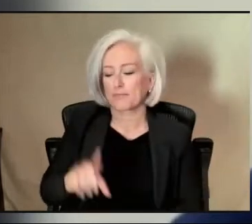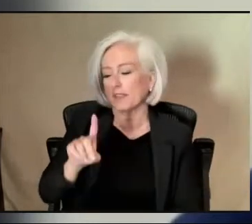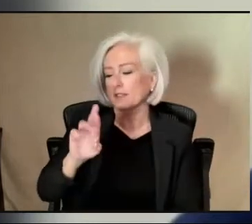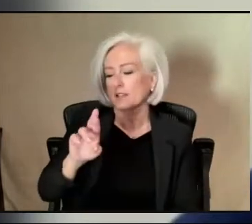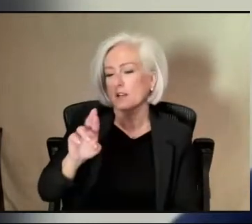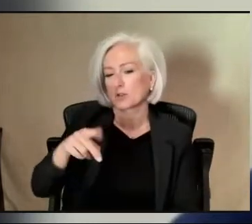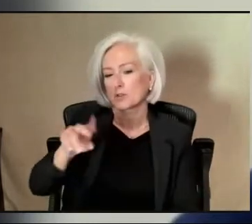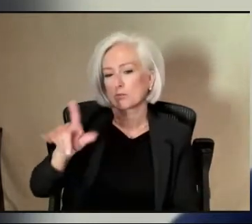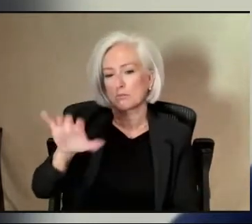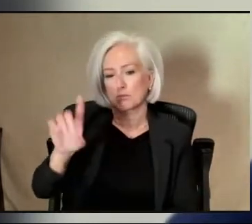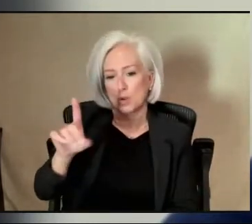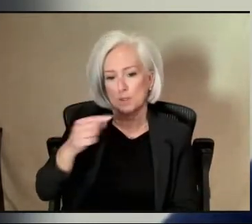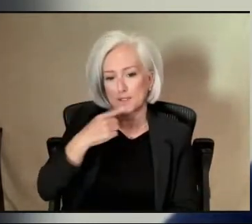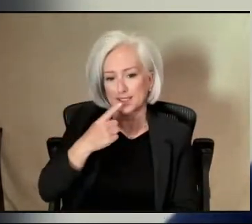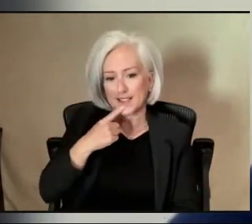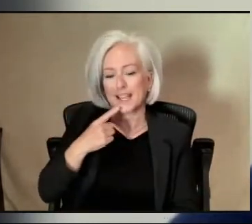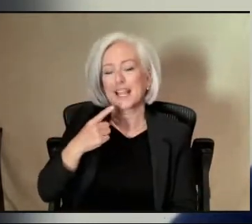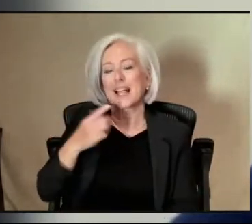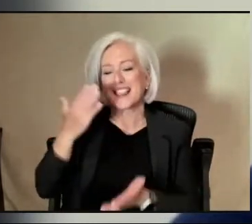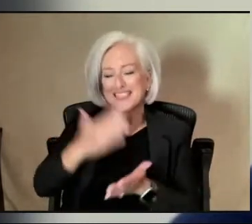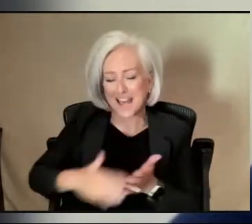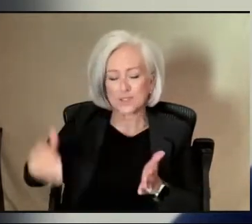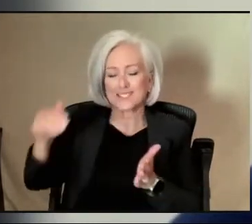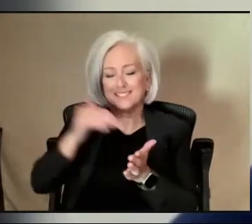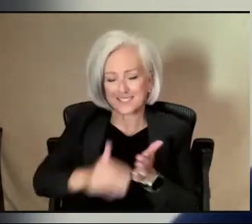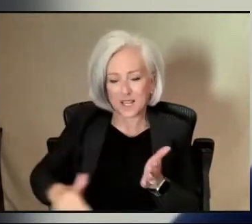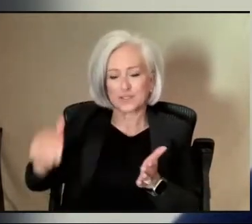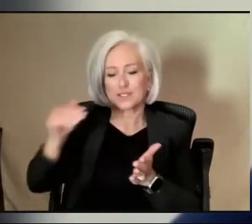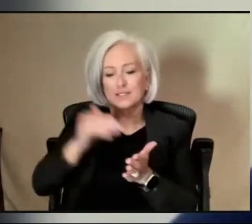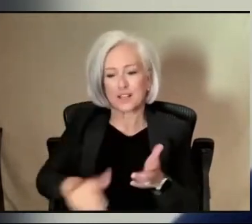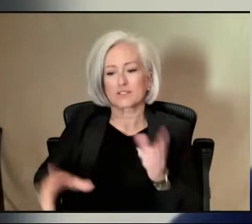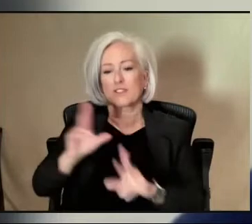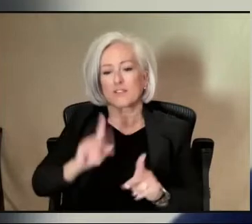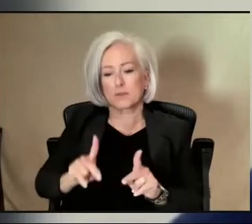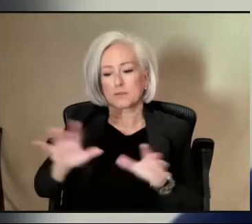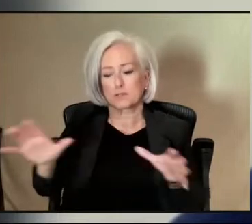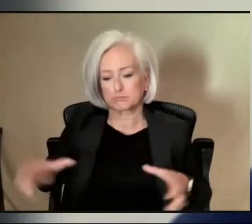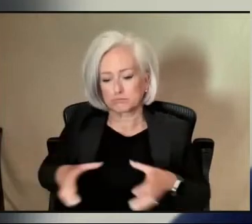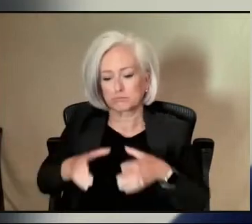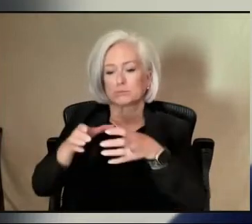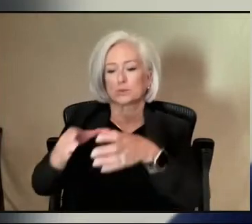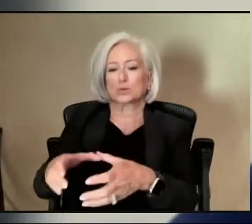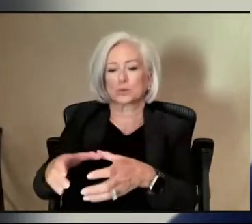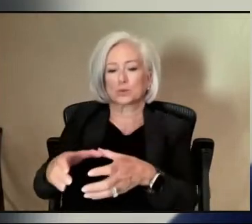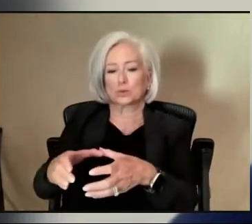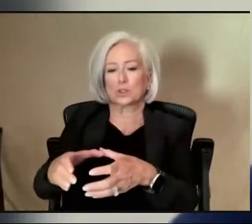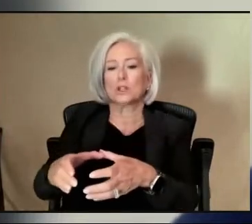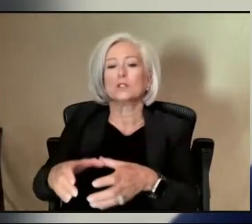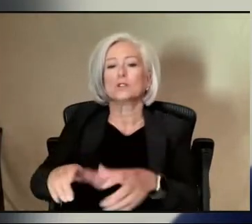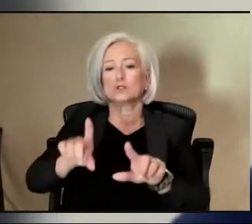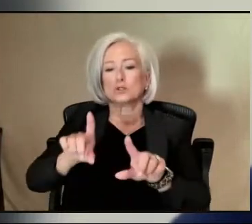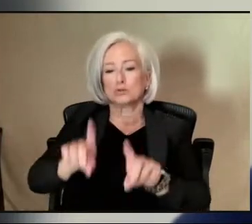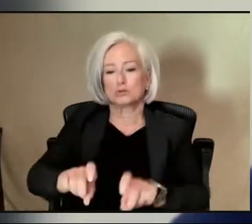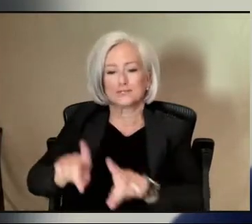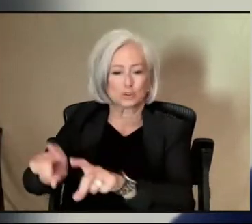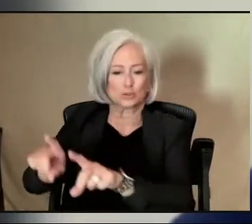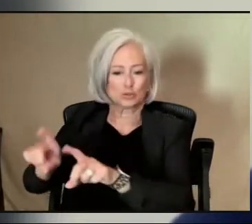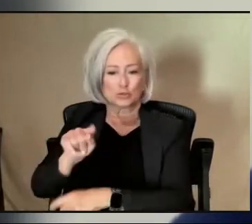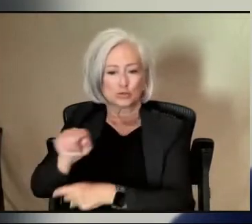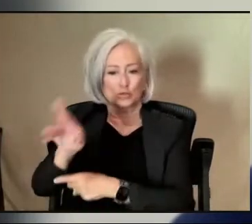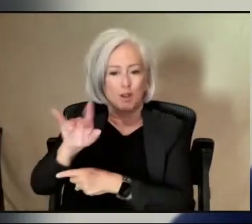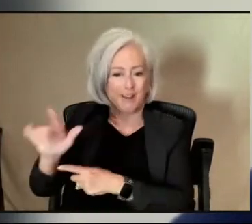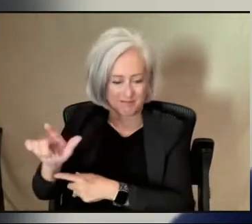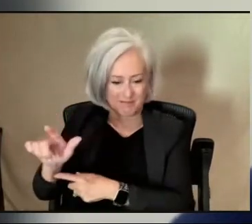adults who are put into these trials, especially for the SARS-CoV-2 vaccine. And in children, we usually don't use